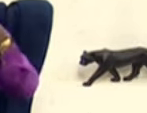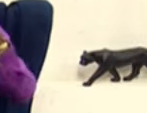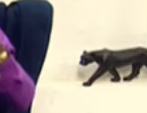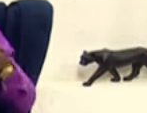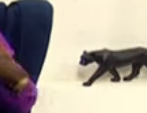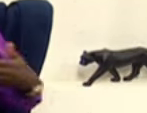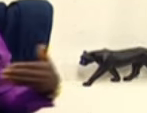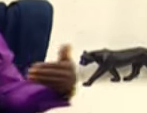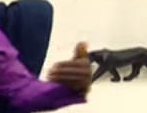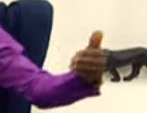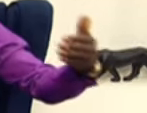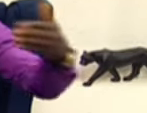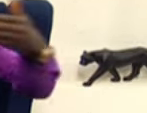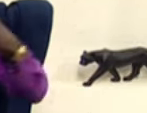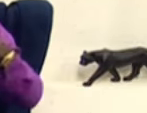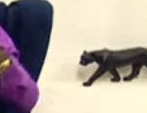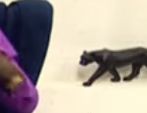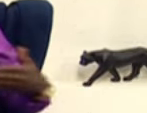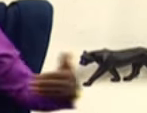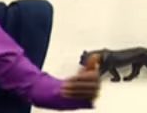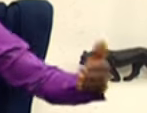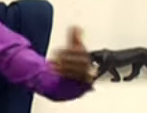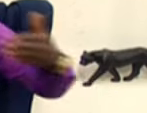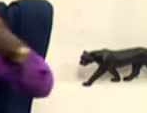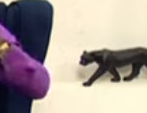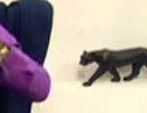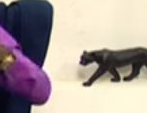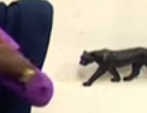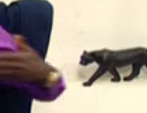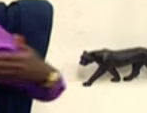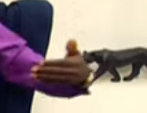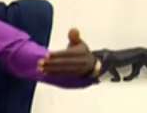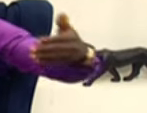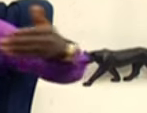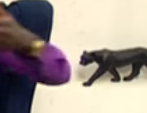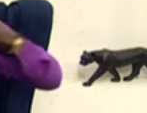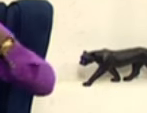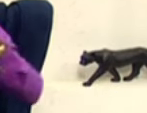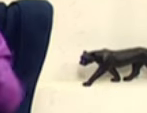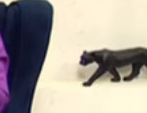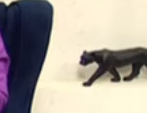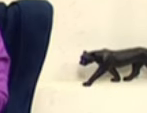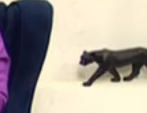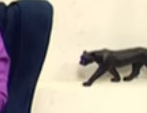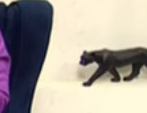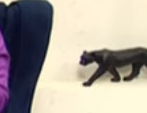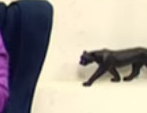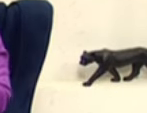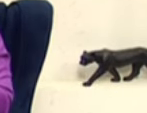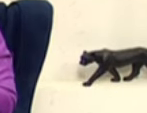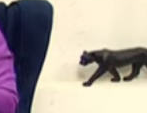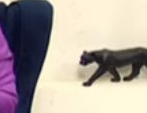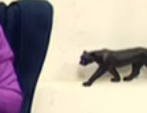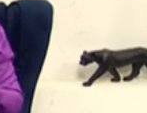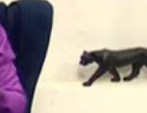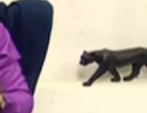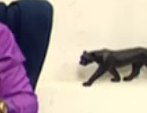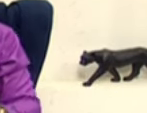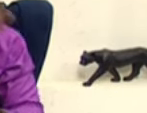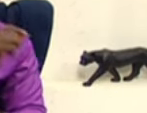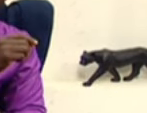Who were MPP them, who would deem, and Kufu do much in that together. Edu Bebe, the people